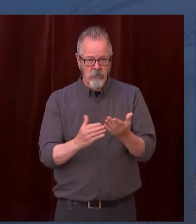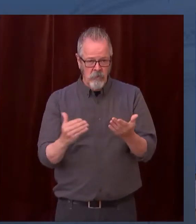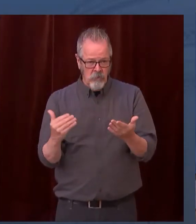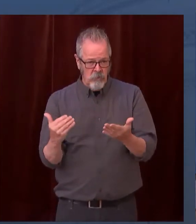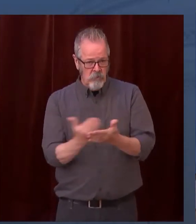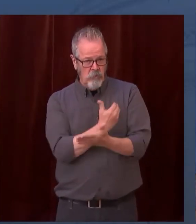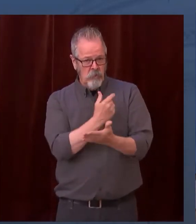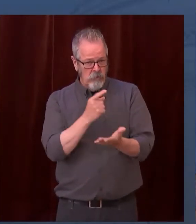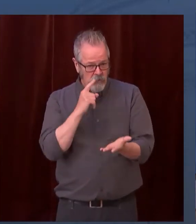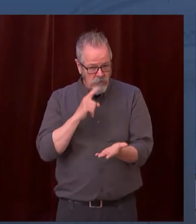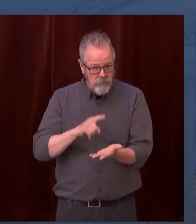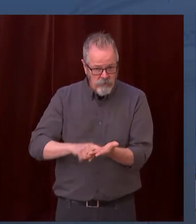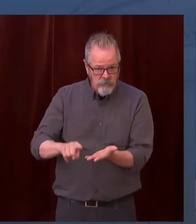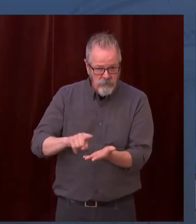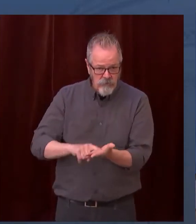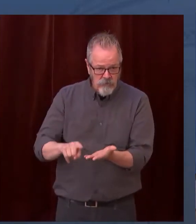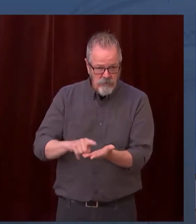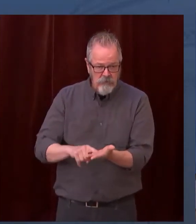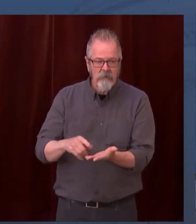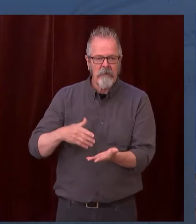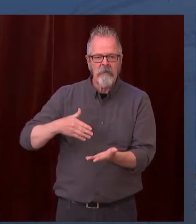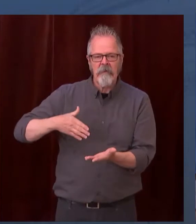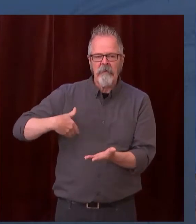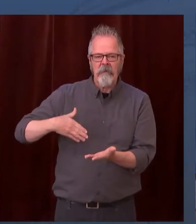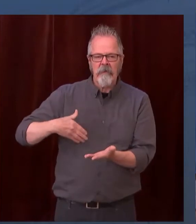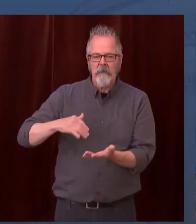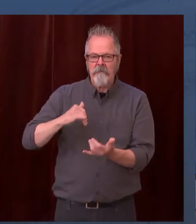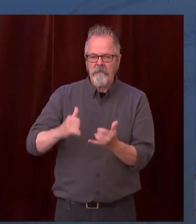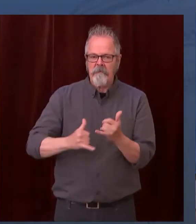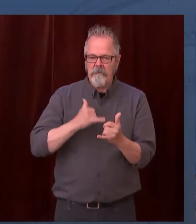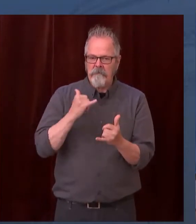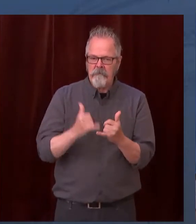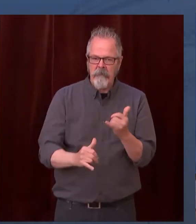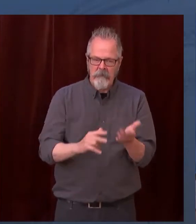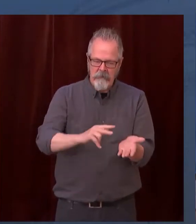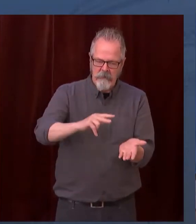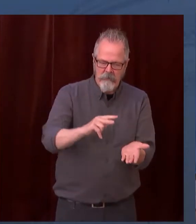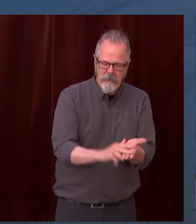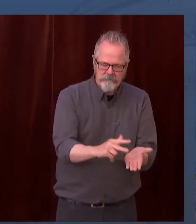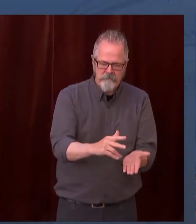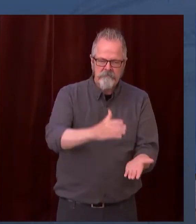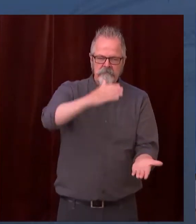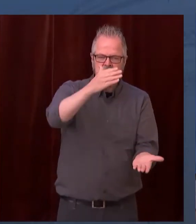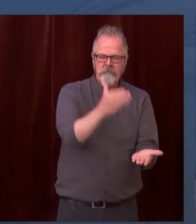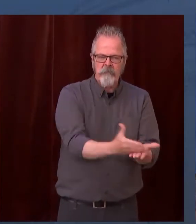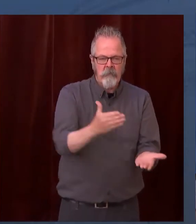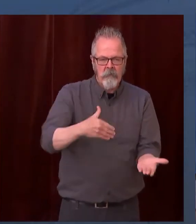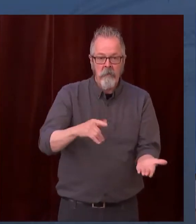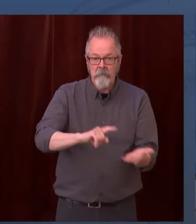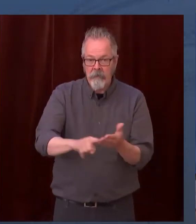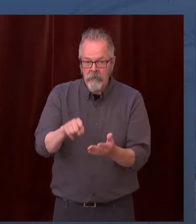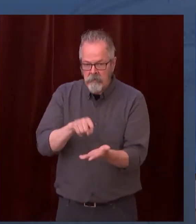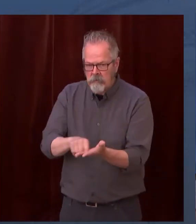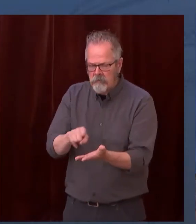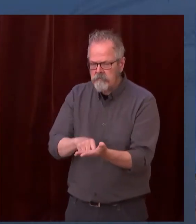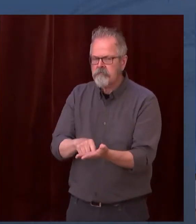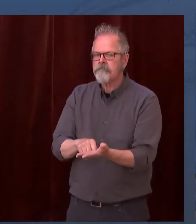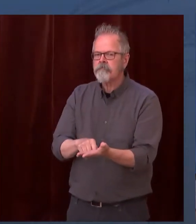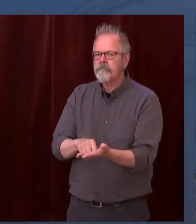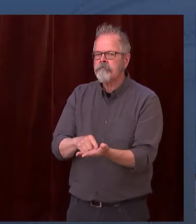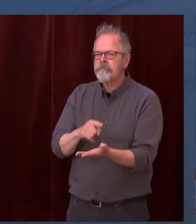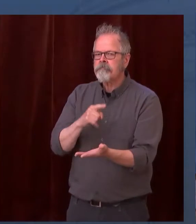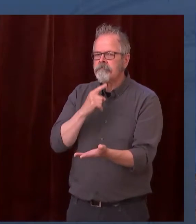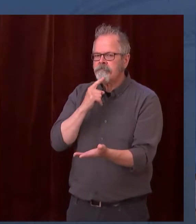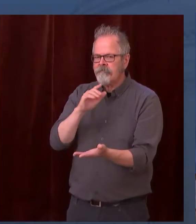up in Yakima County may have already reduced the rate of infection in Yakima County. Now, this is very